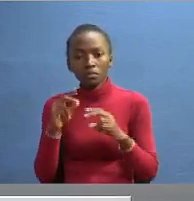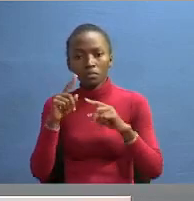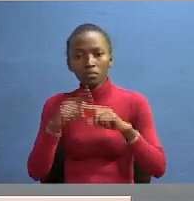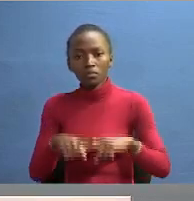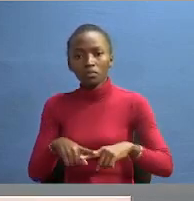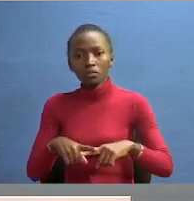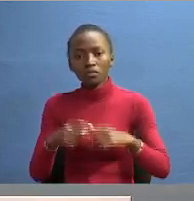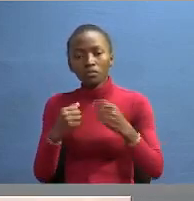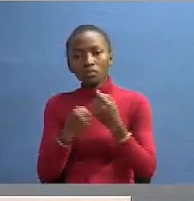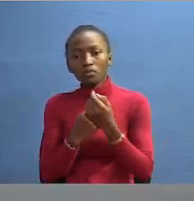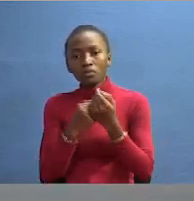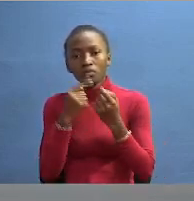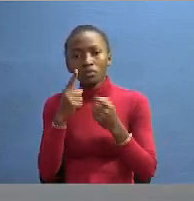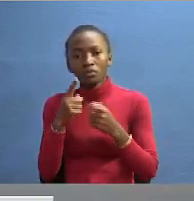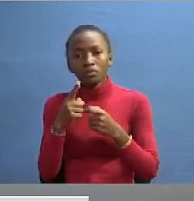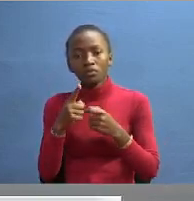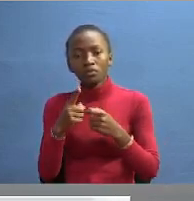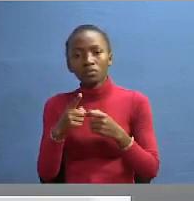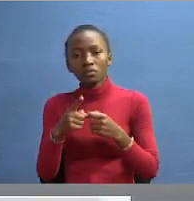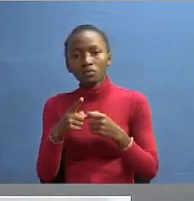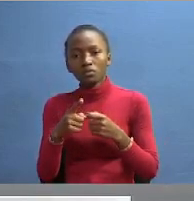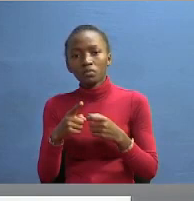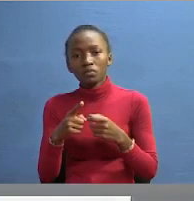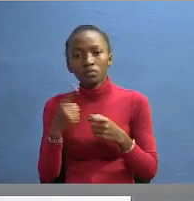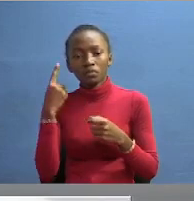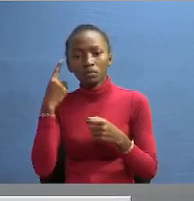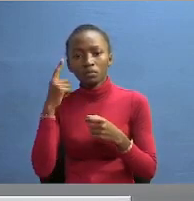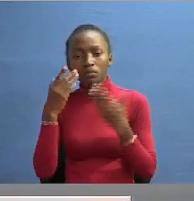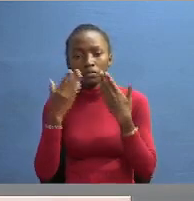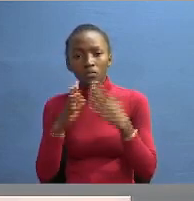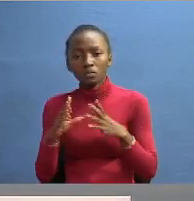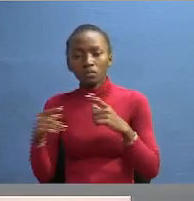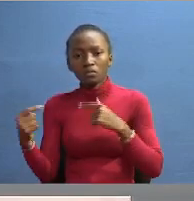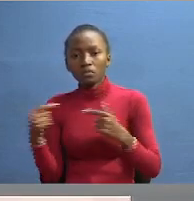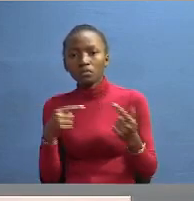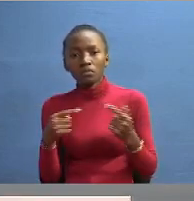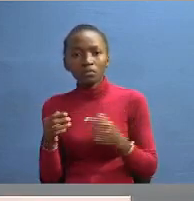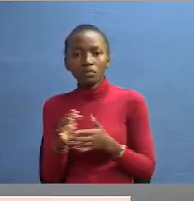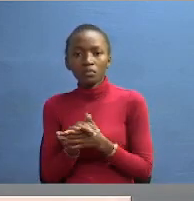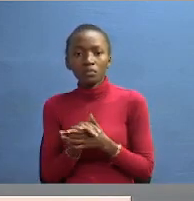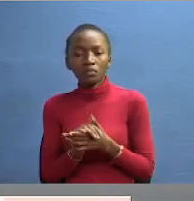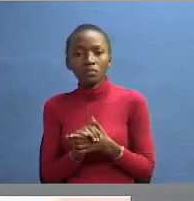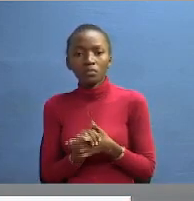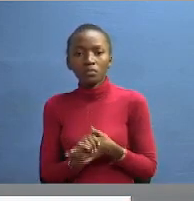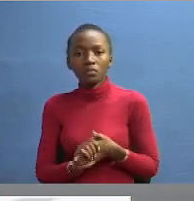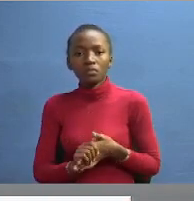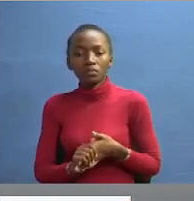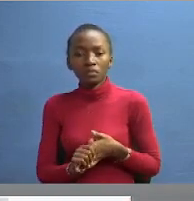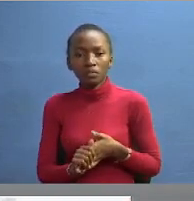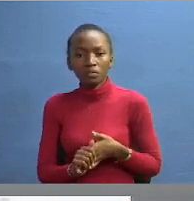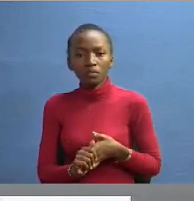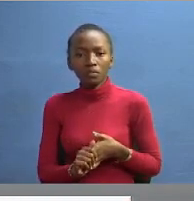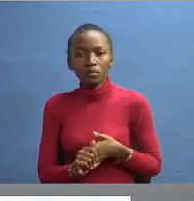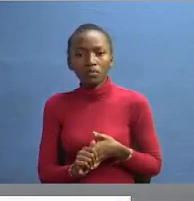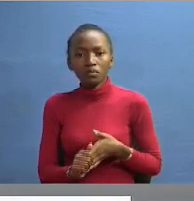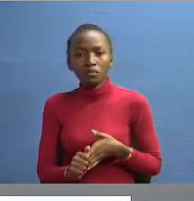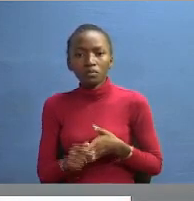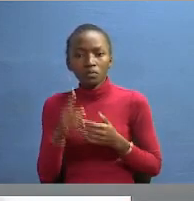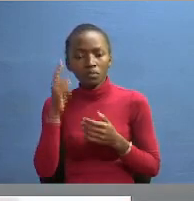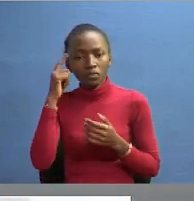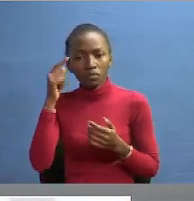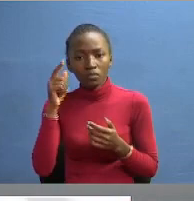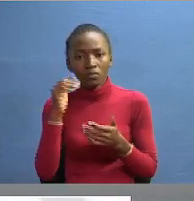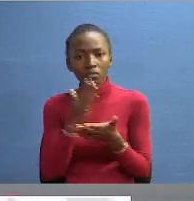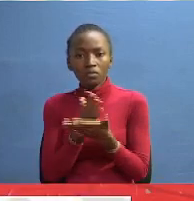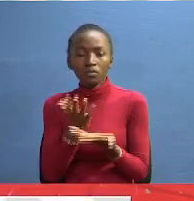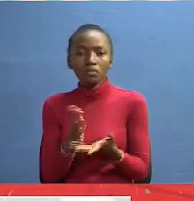this war. And there have been those speculations that the Rwandan government is supporting the war in the eastern DRC. How true do you think these